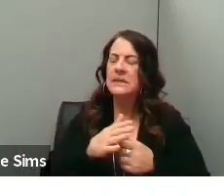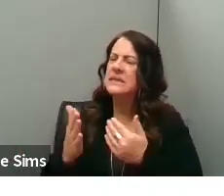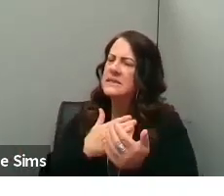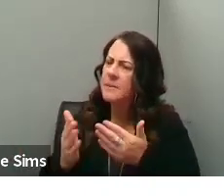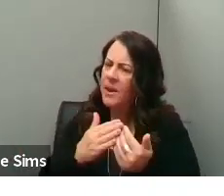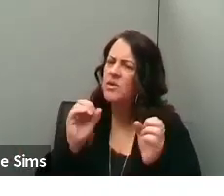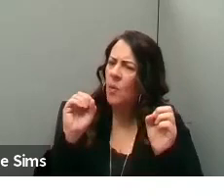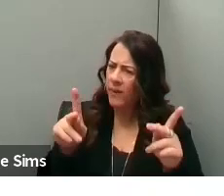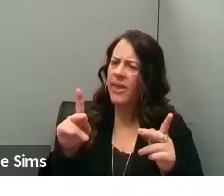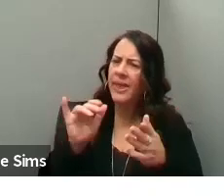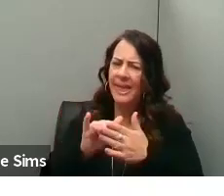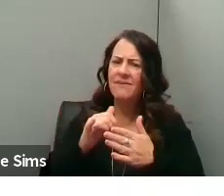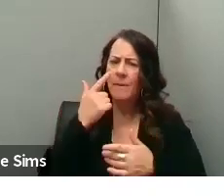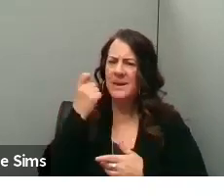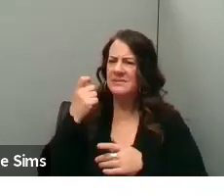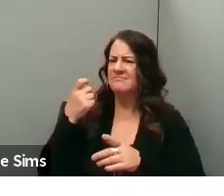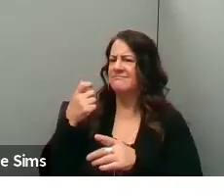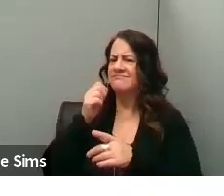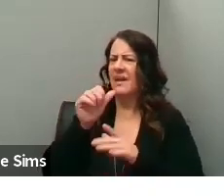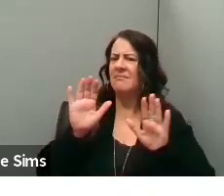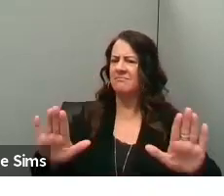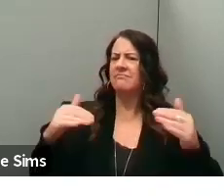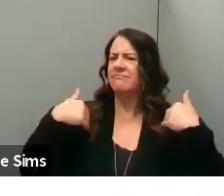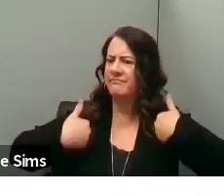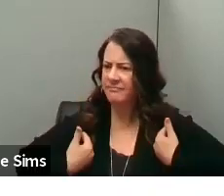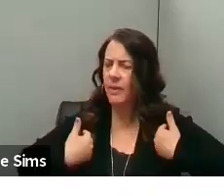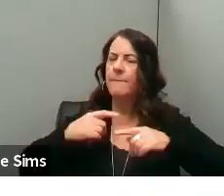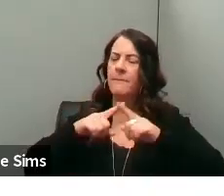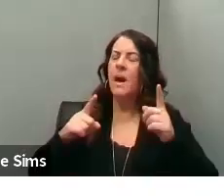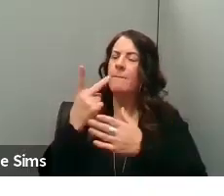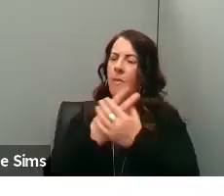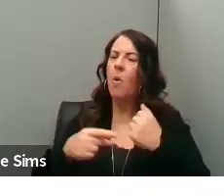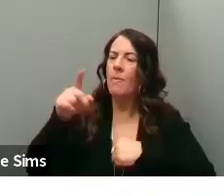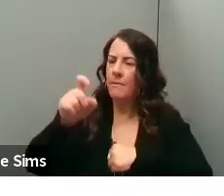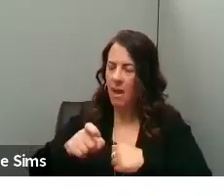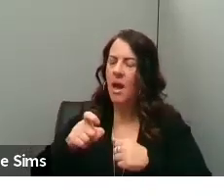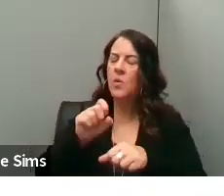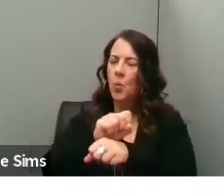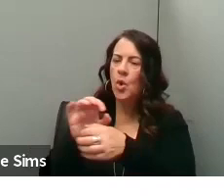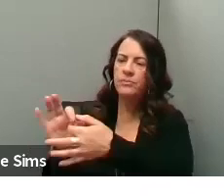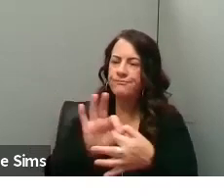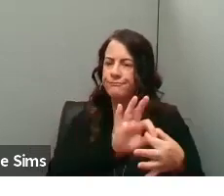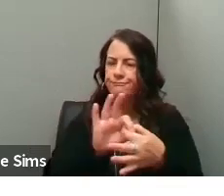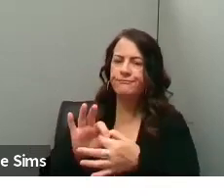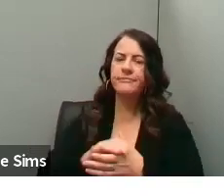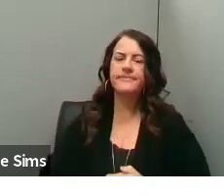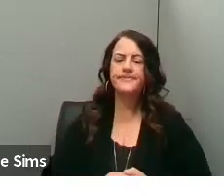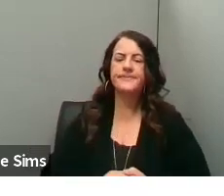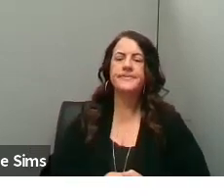the circumstances of the pandemic, it has to happen at some point. Next slide, please.